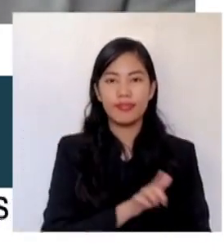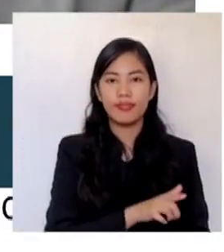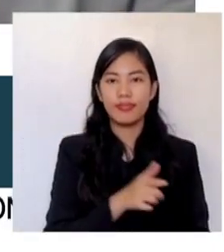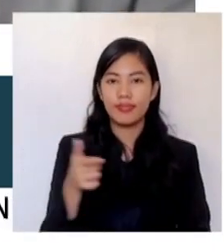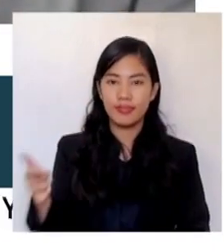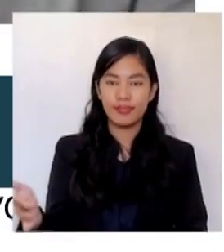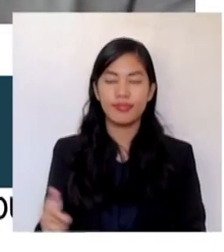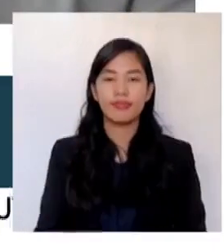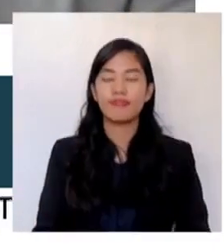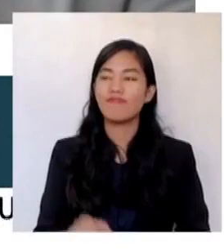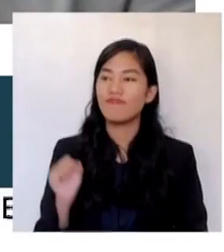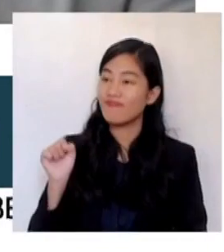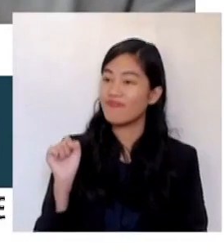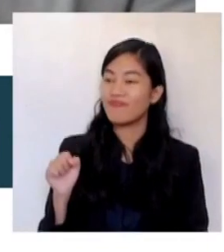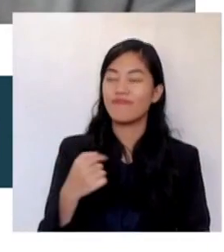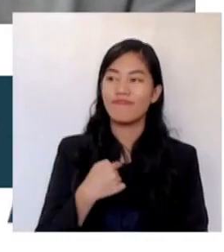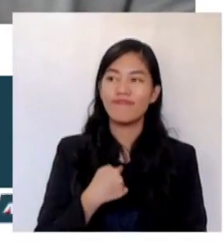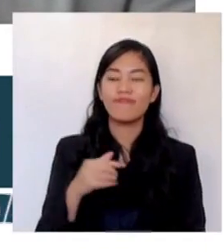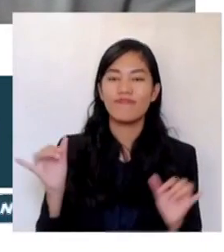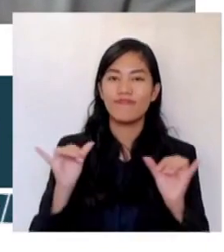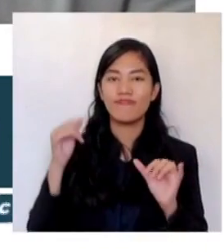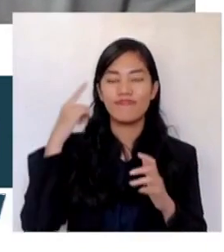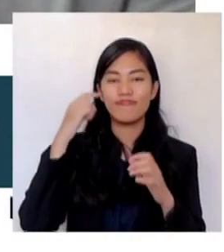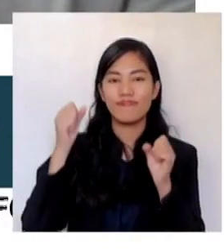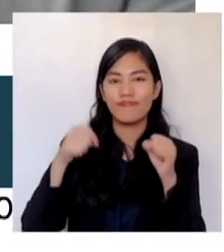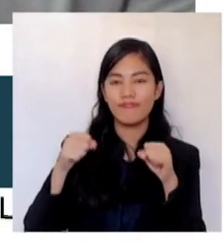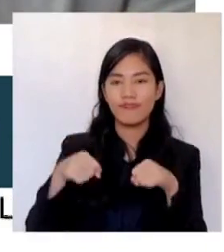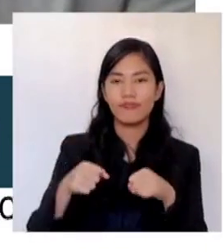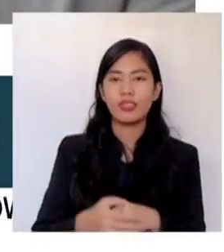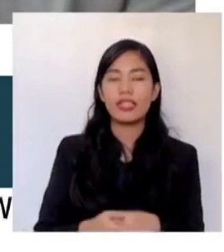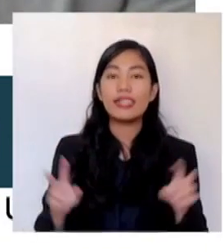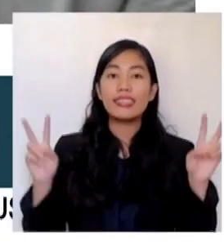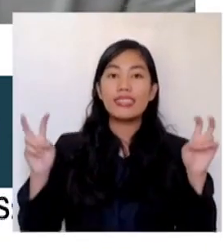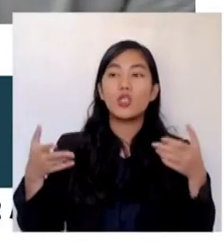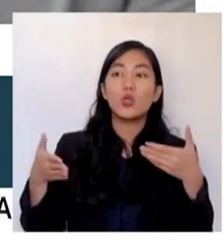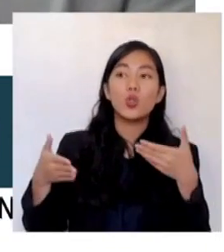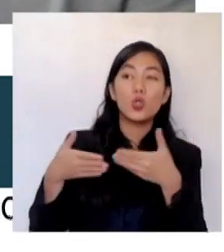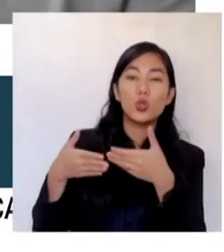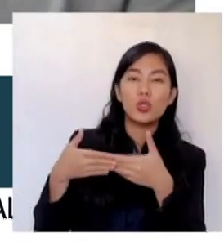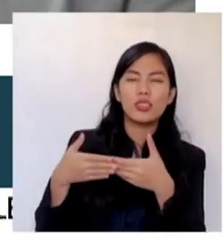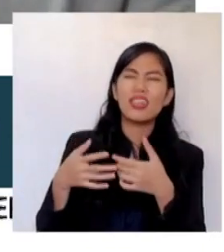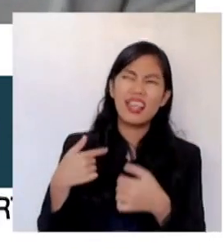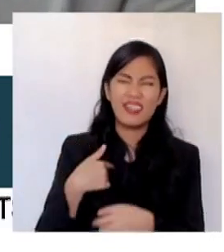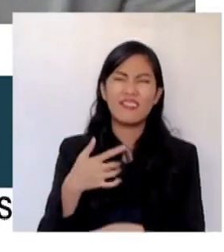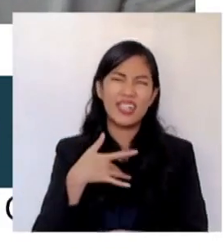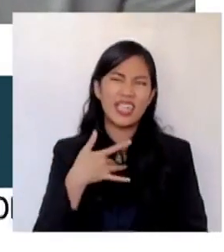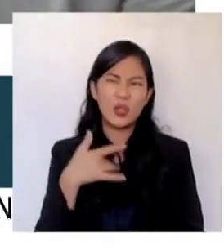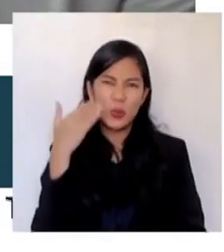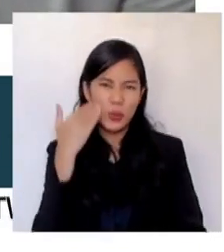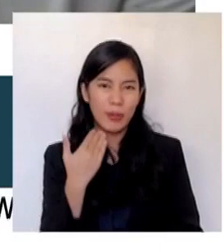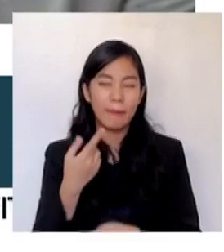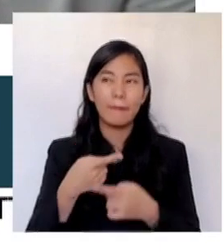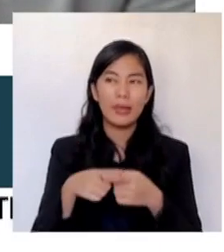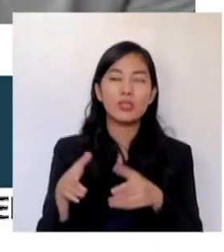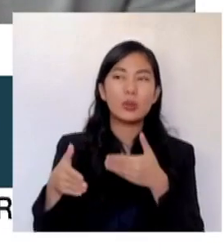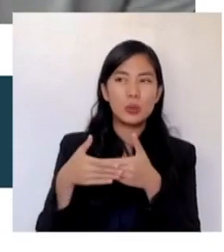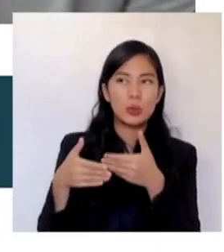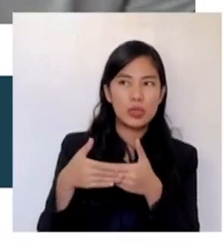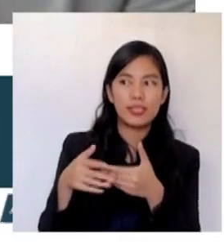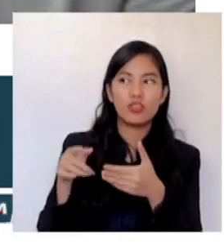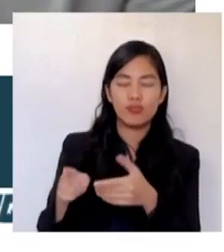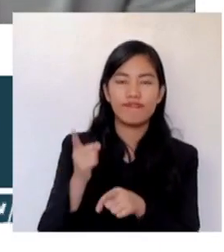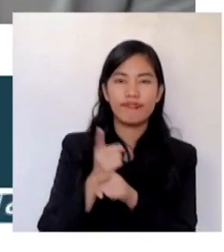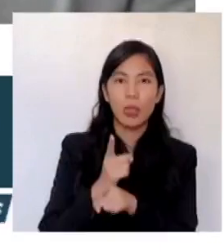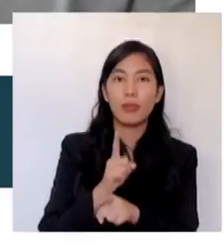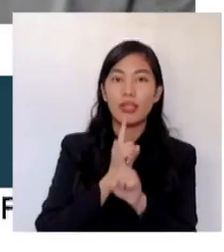also agree. I think the closest, no? And when I mean the closest, medyo kulang pa din. But the closest answer